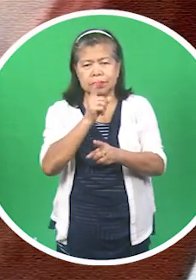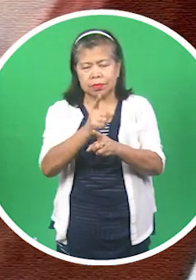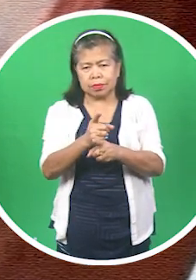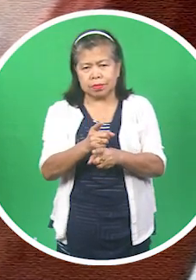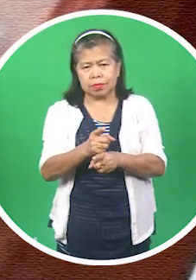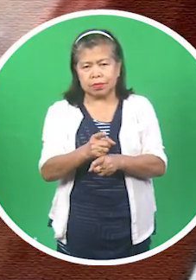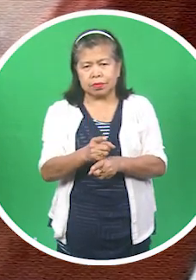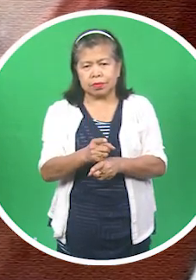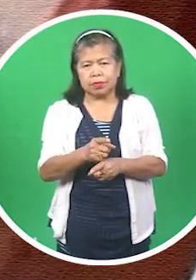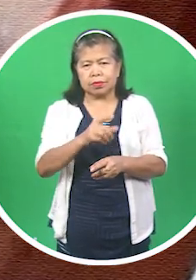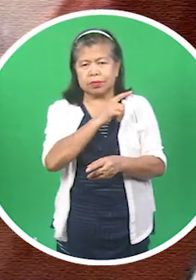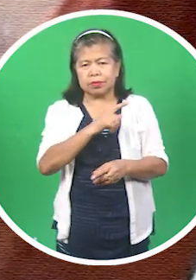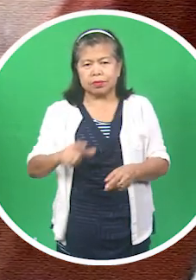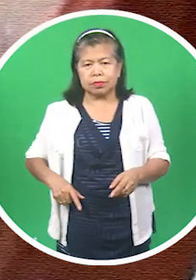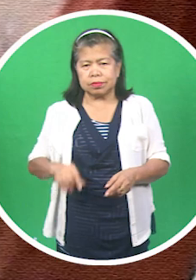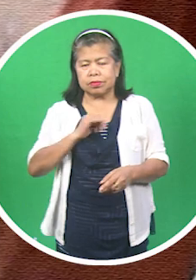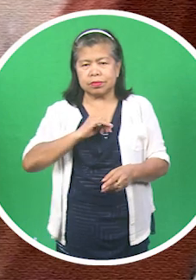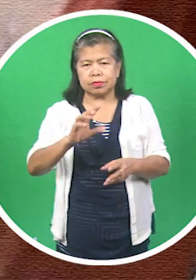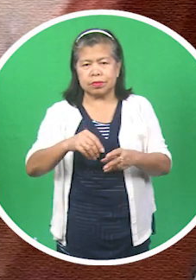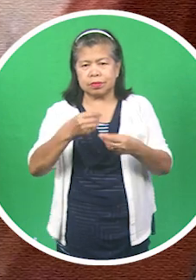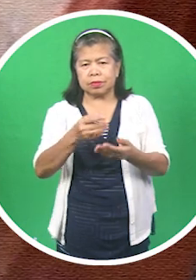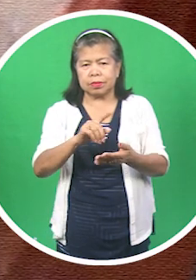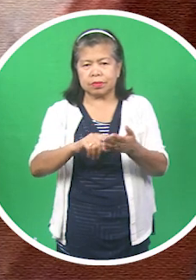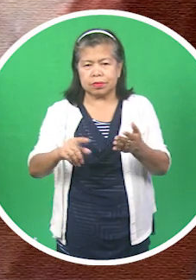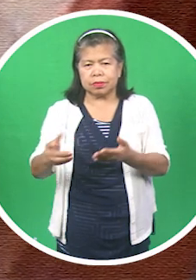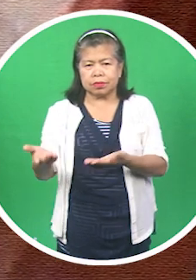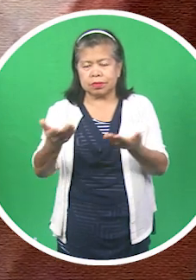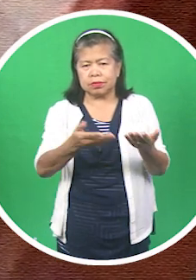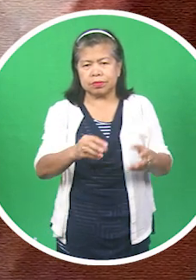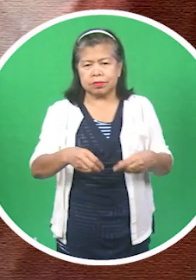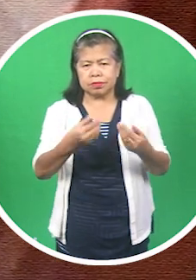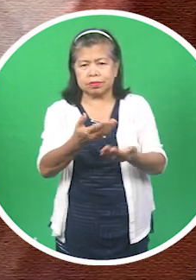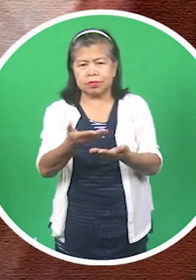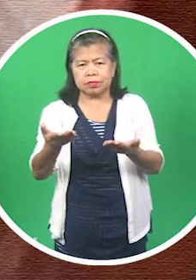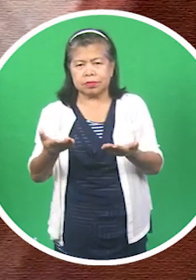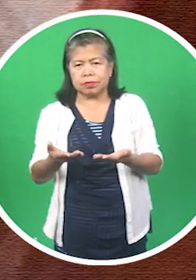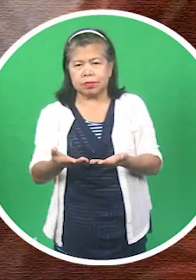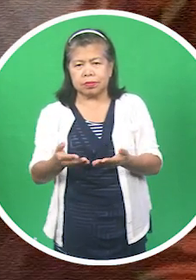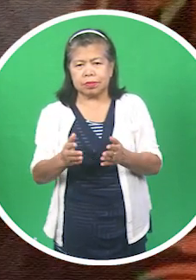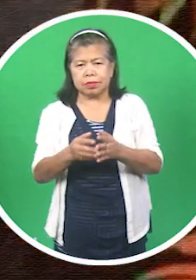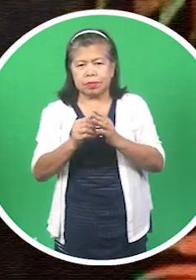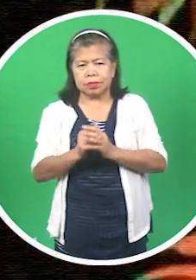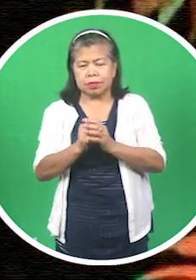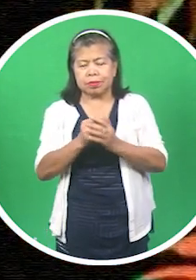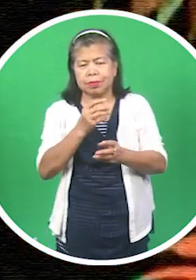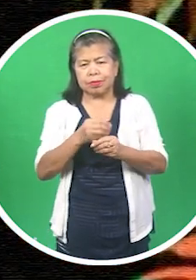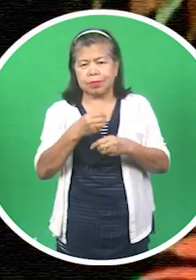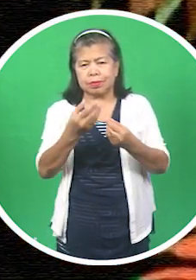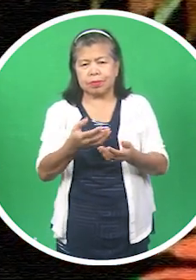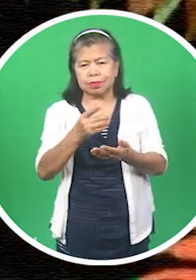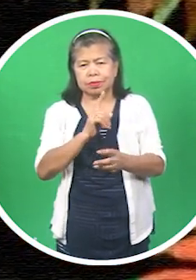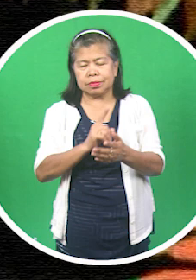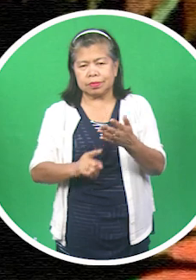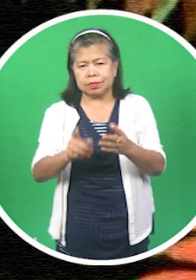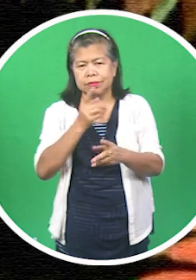Solomon answered, "O Lord, I am young, yet you made me king. Give me a wise heart